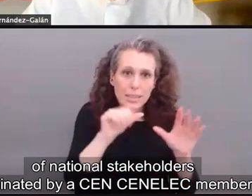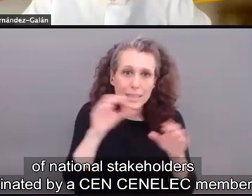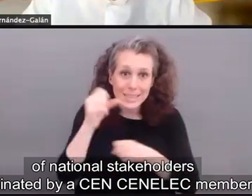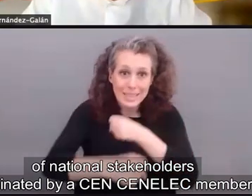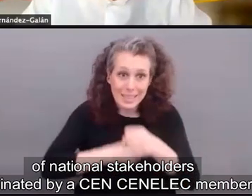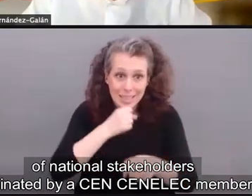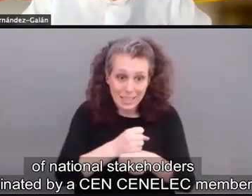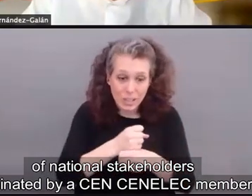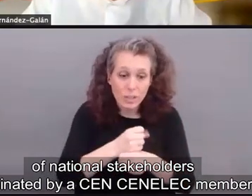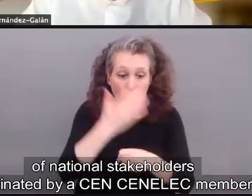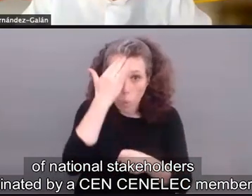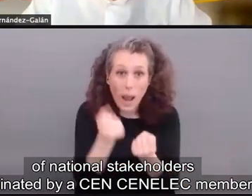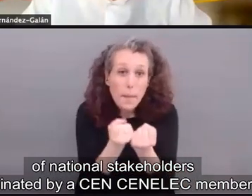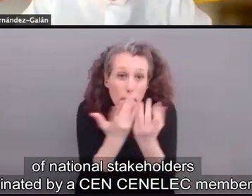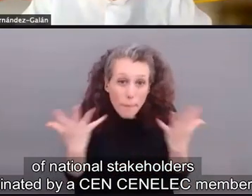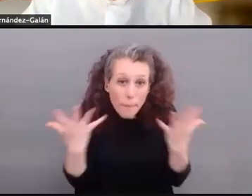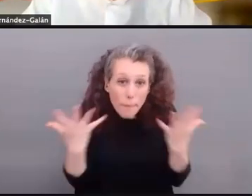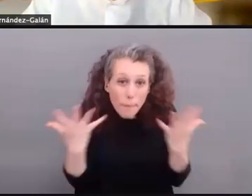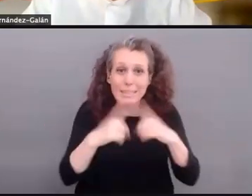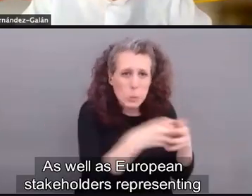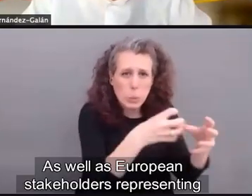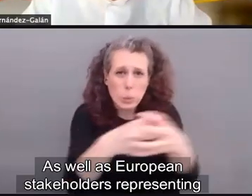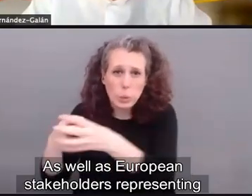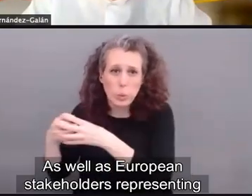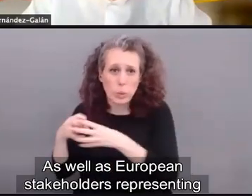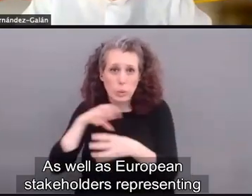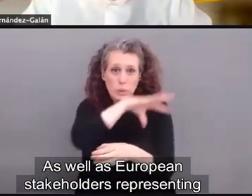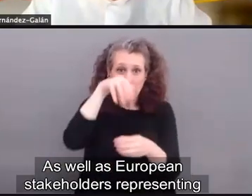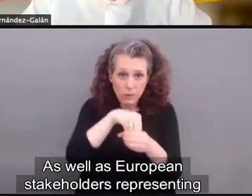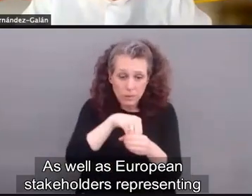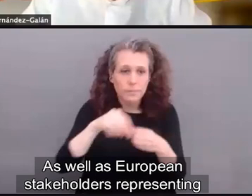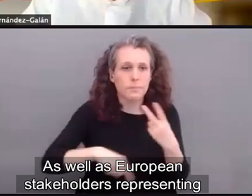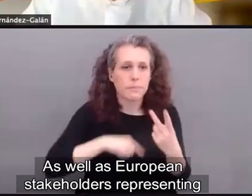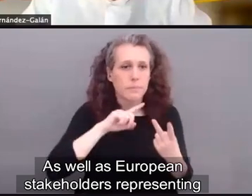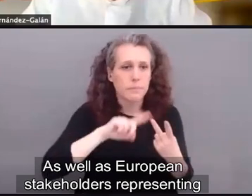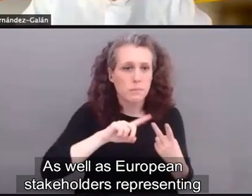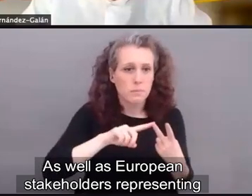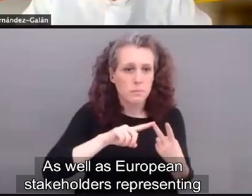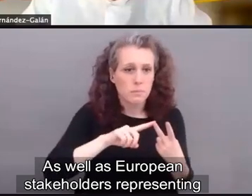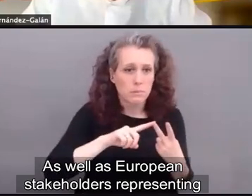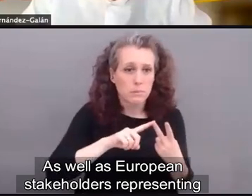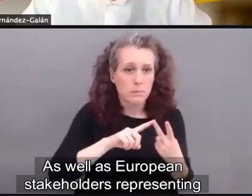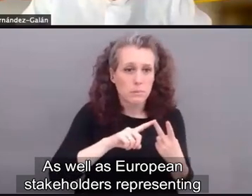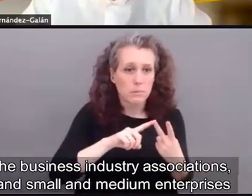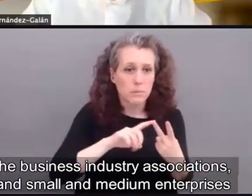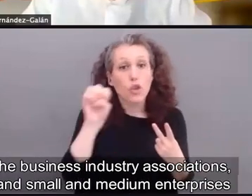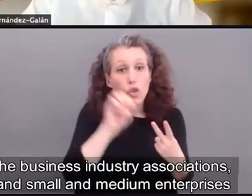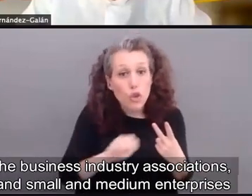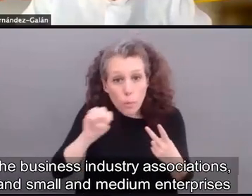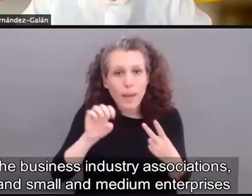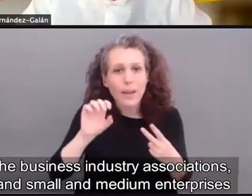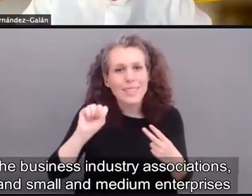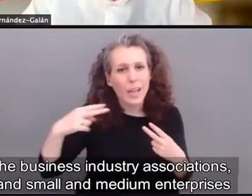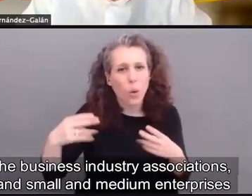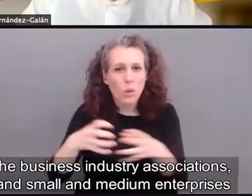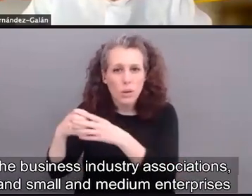stakeholders nominated by SAN and SENELEC members, as well as European stakeholders representing